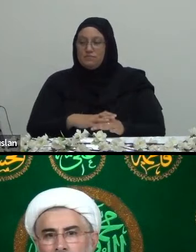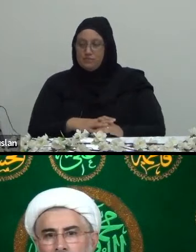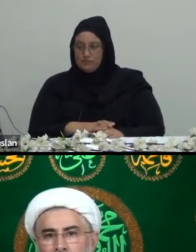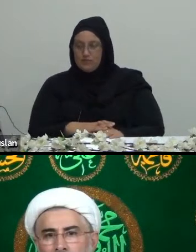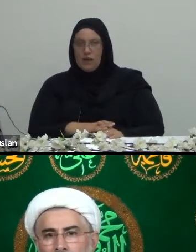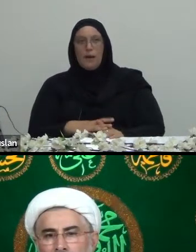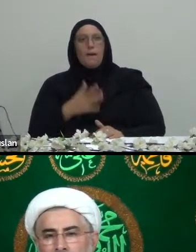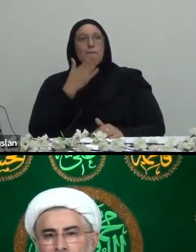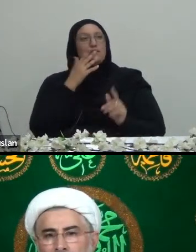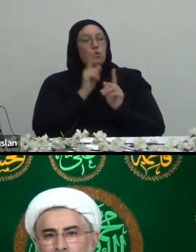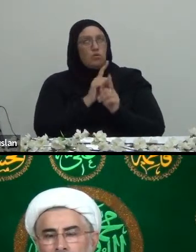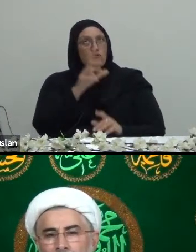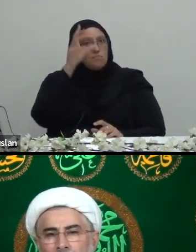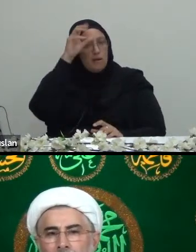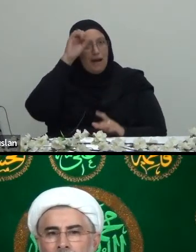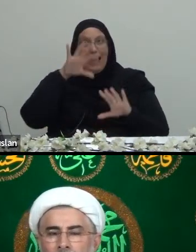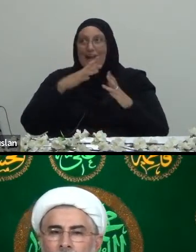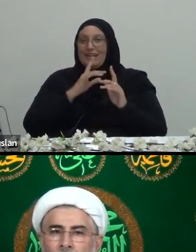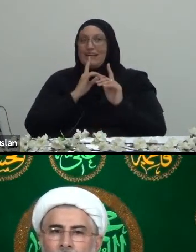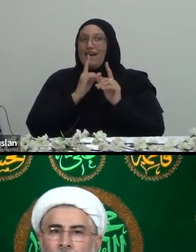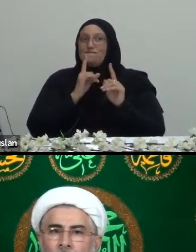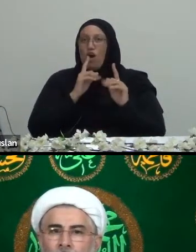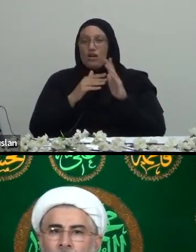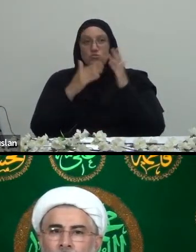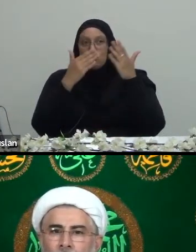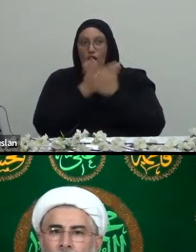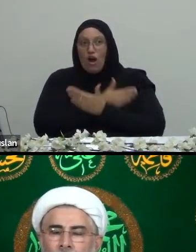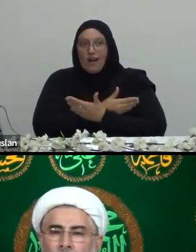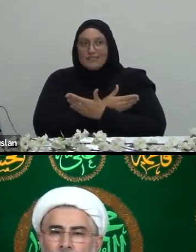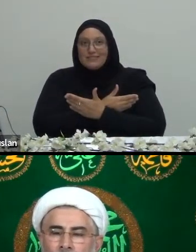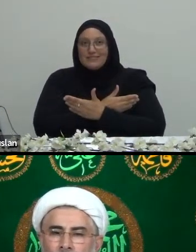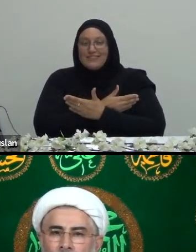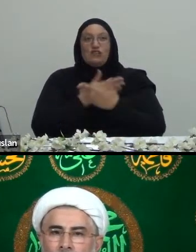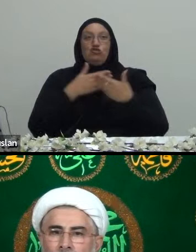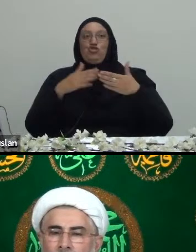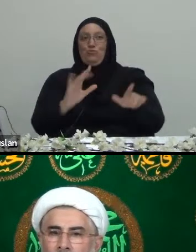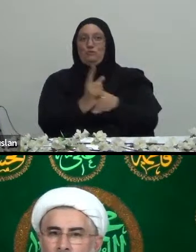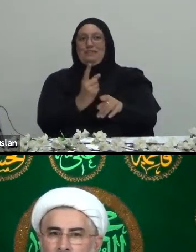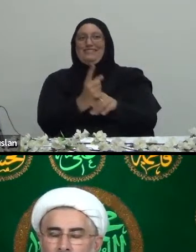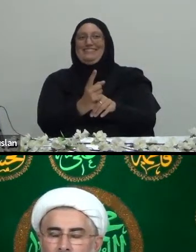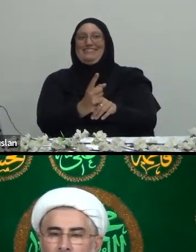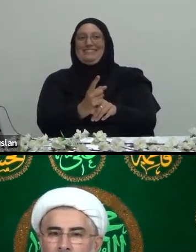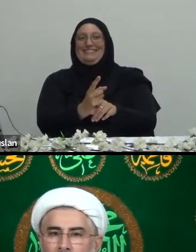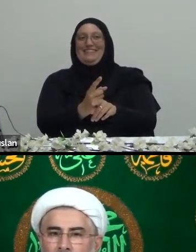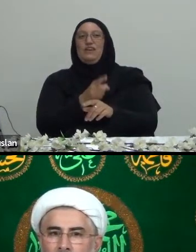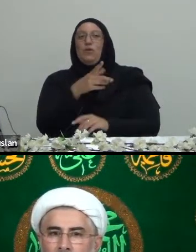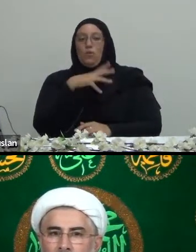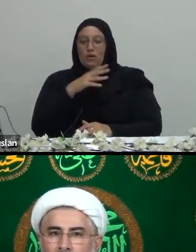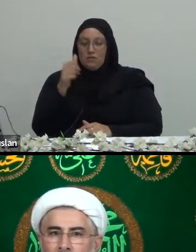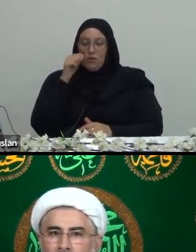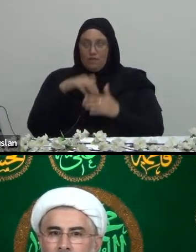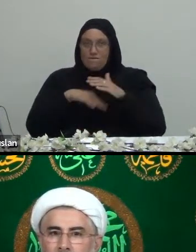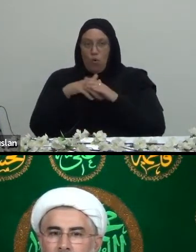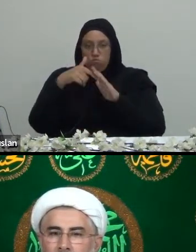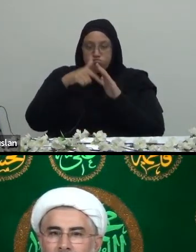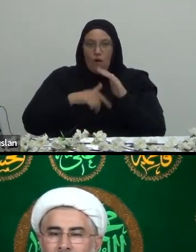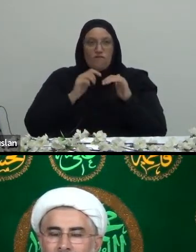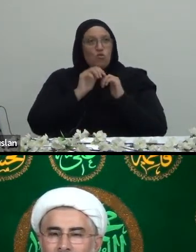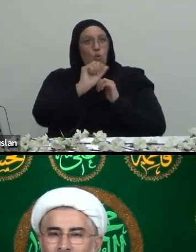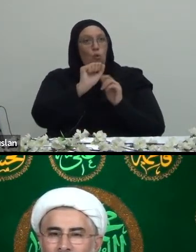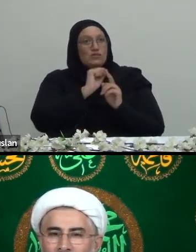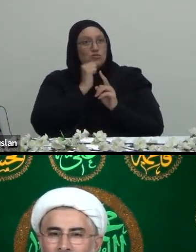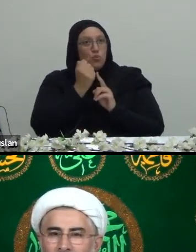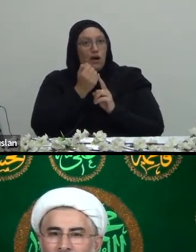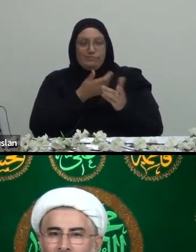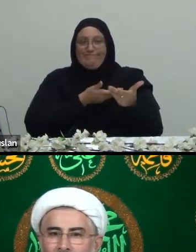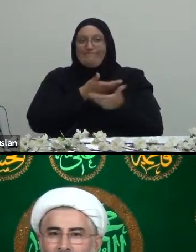mind that any of the discussion and any of the advice has been general and not specific to your particular situation.